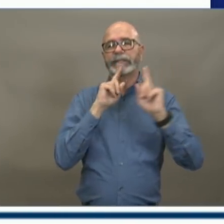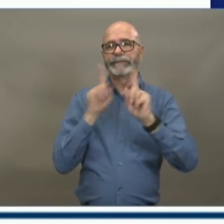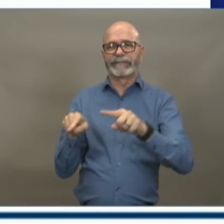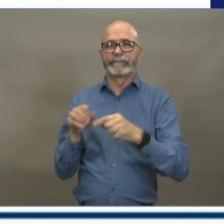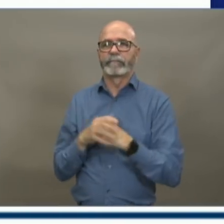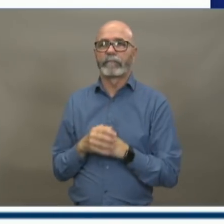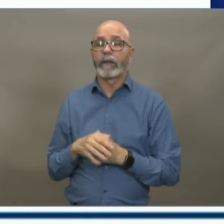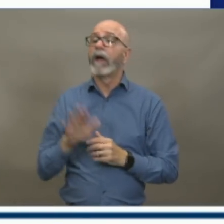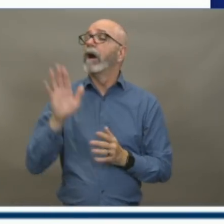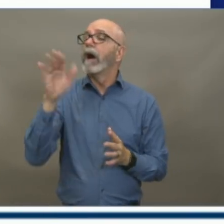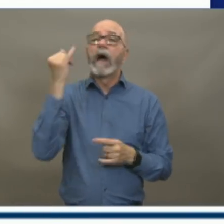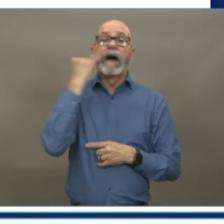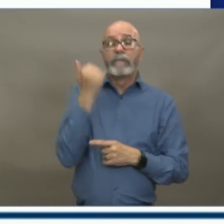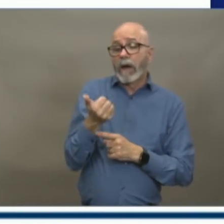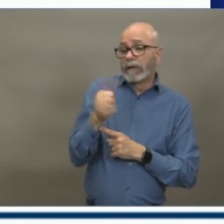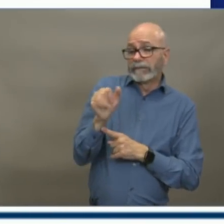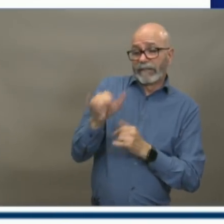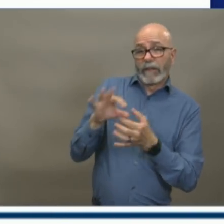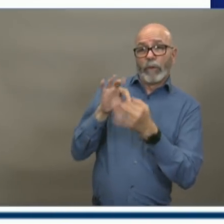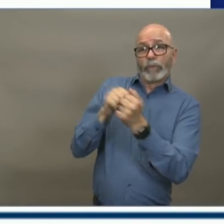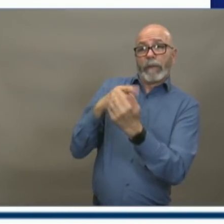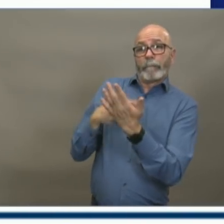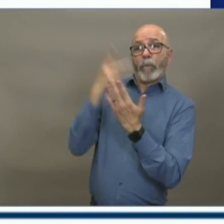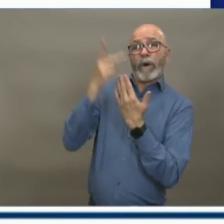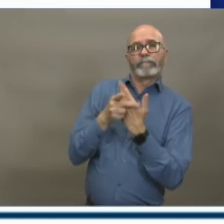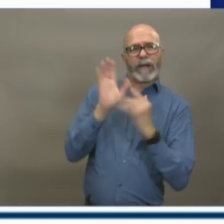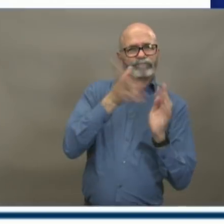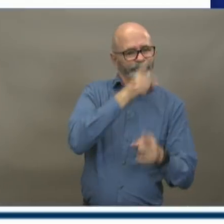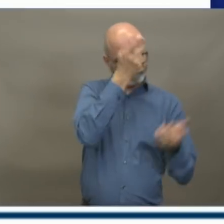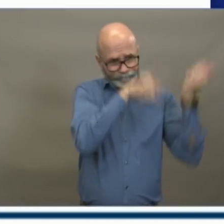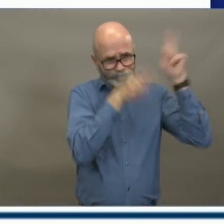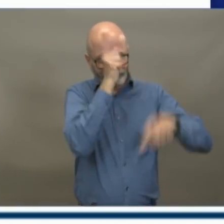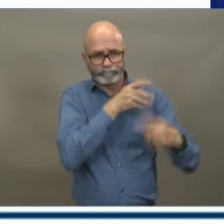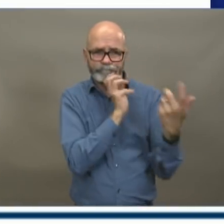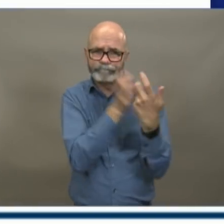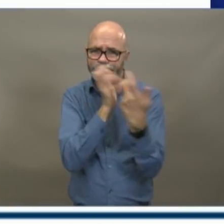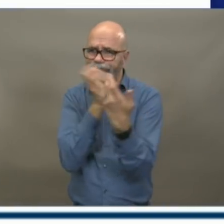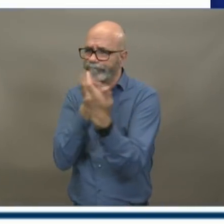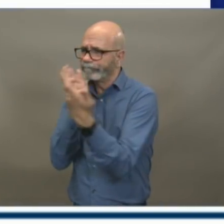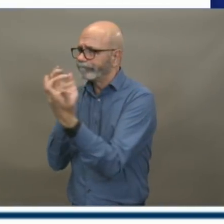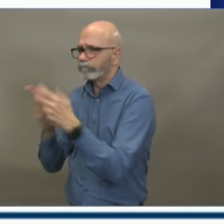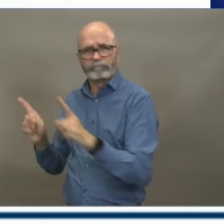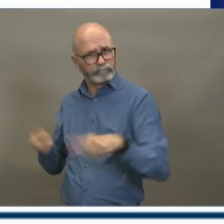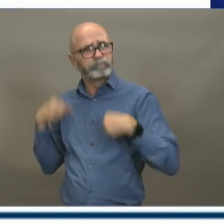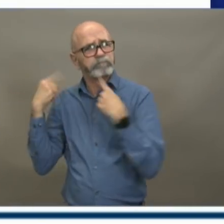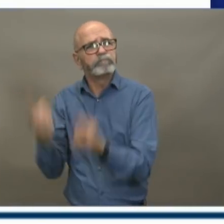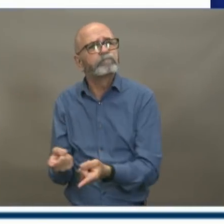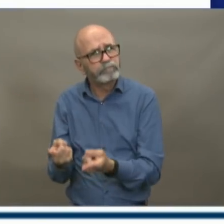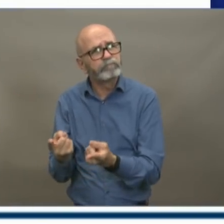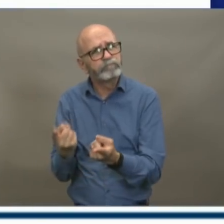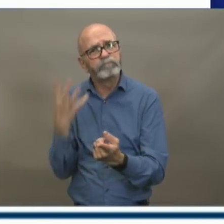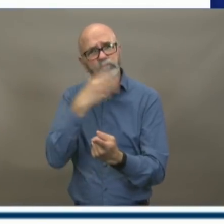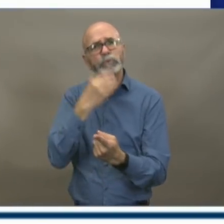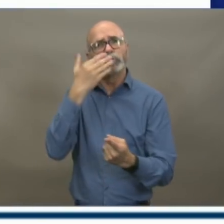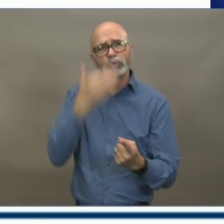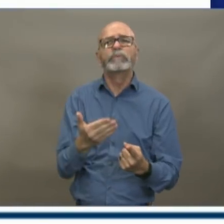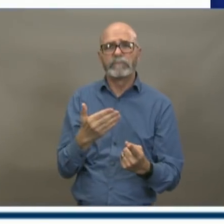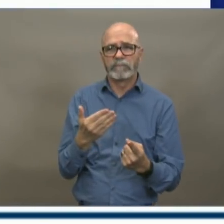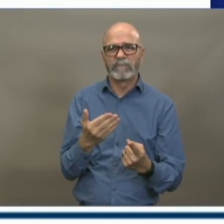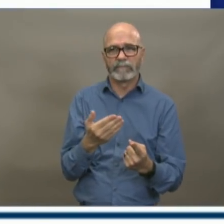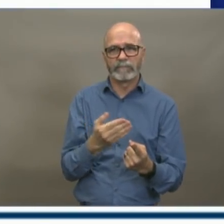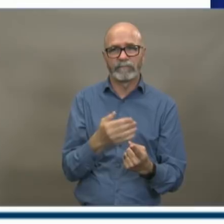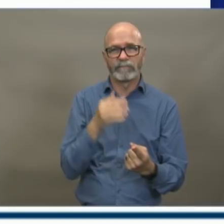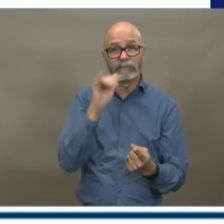the programs that would have gone to the municipality or any other program that we would have been there. So if it is a